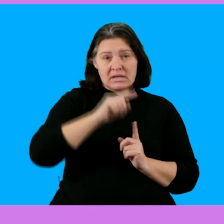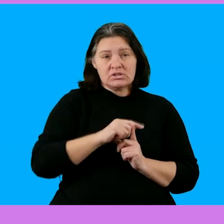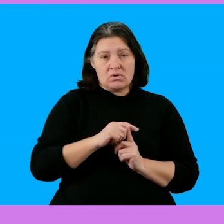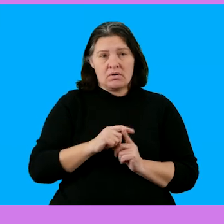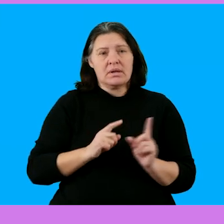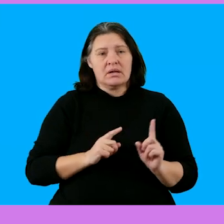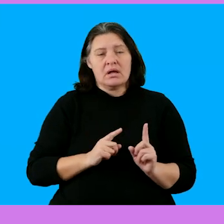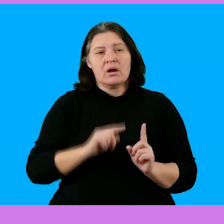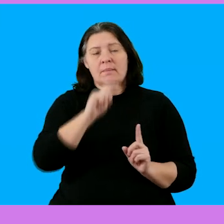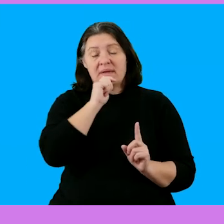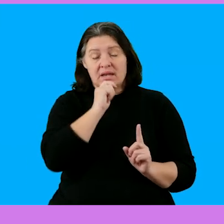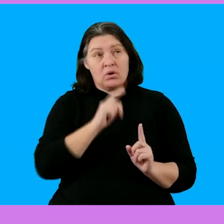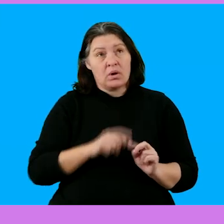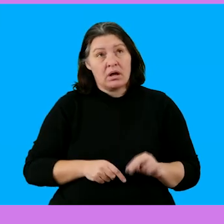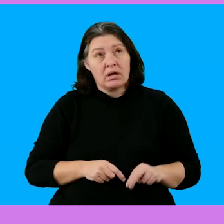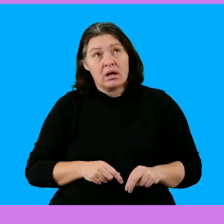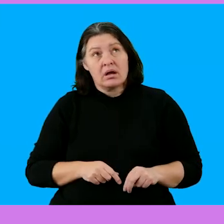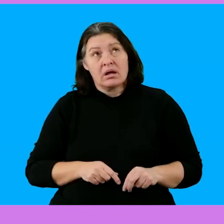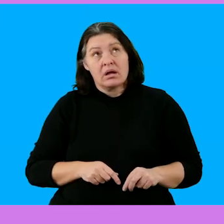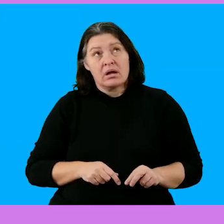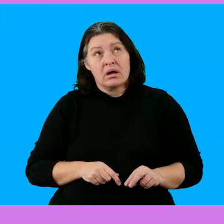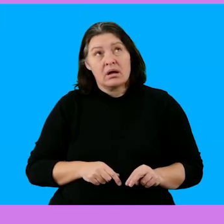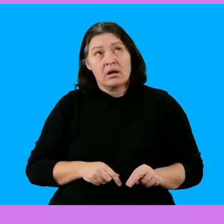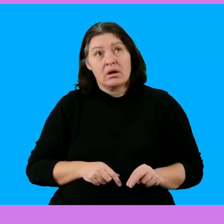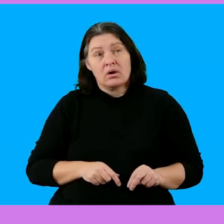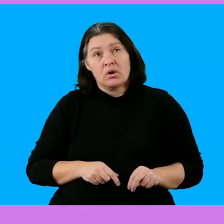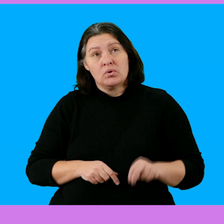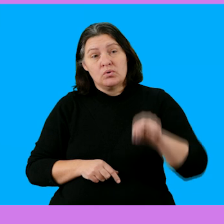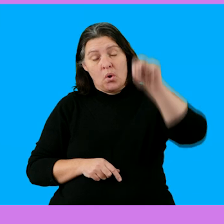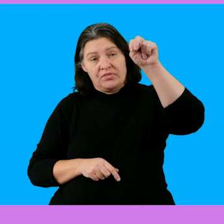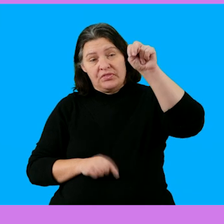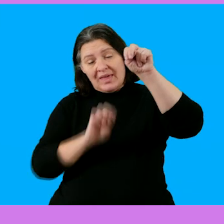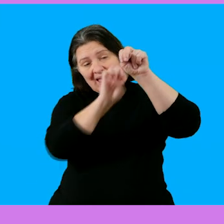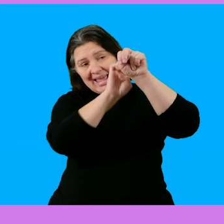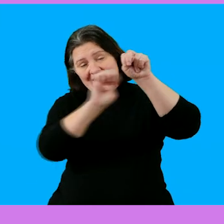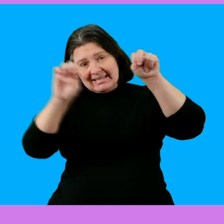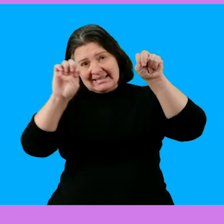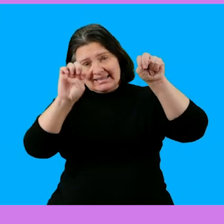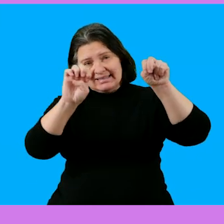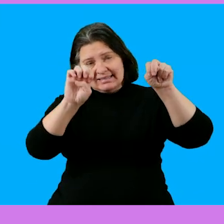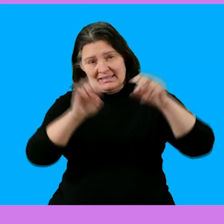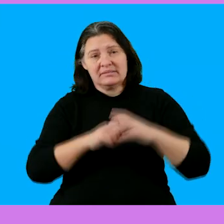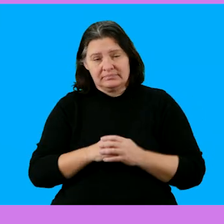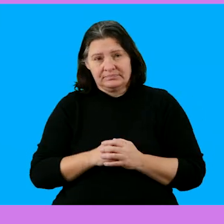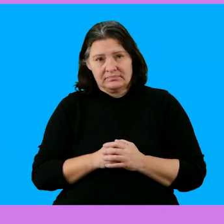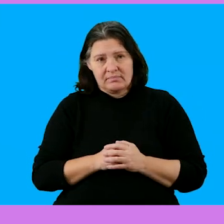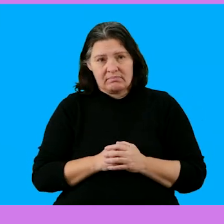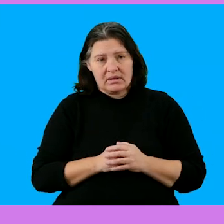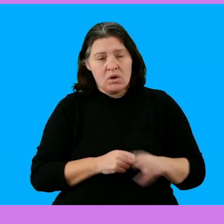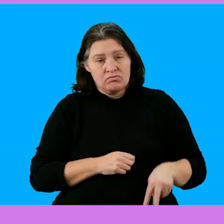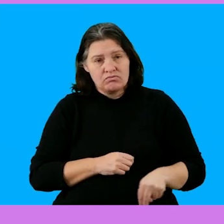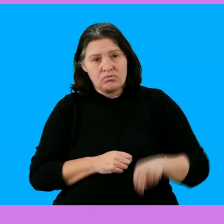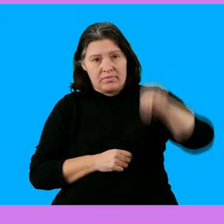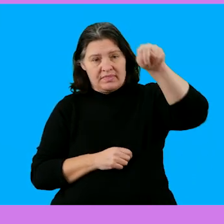upwards, so north will be here. So therefore, we will be moving on in a northeasterly direction.